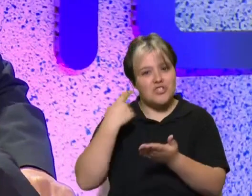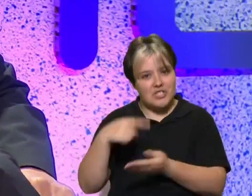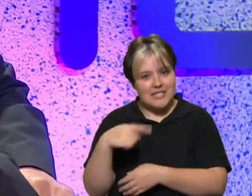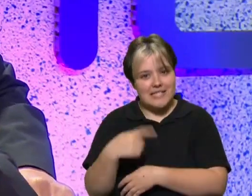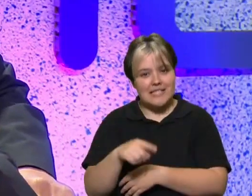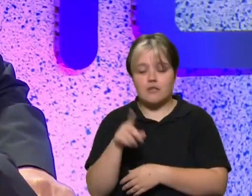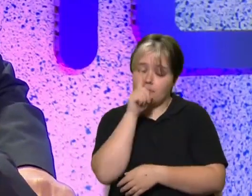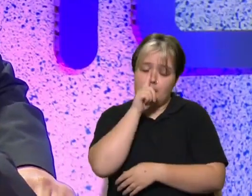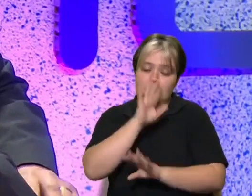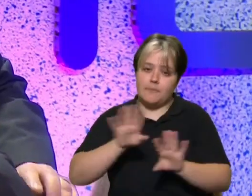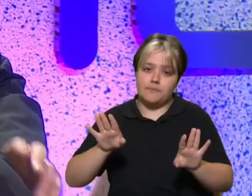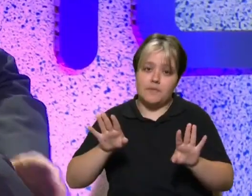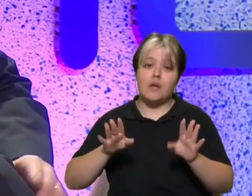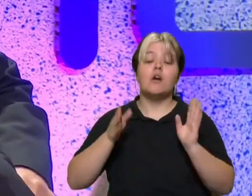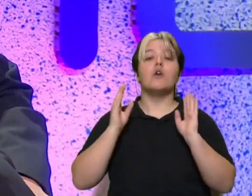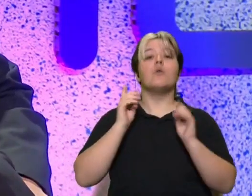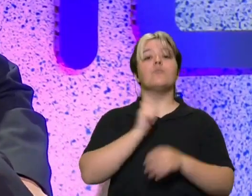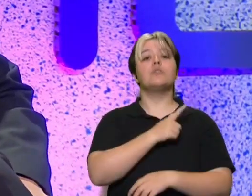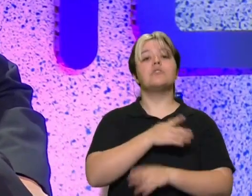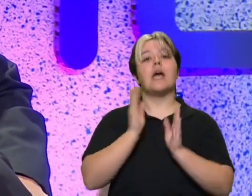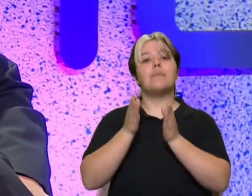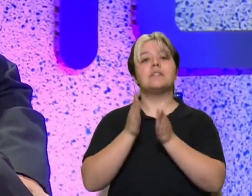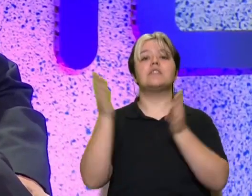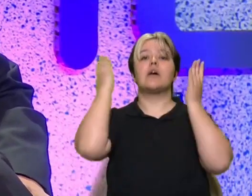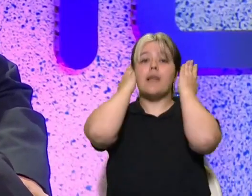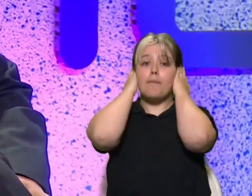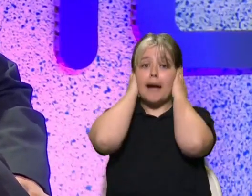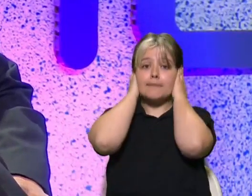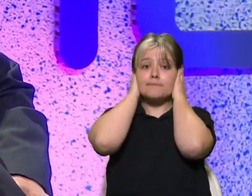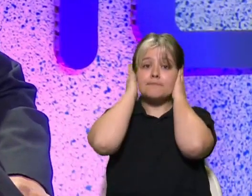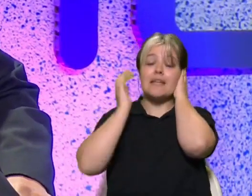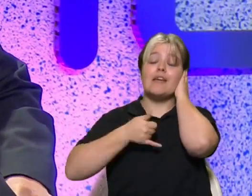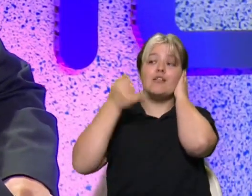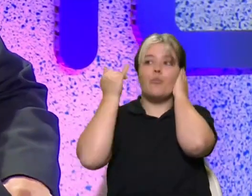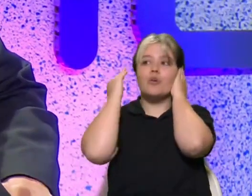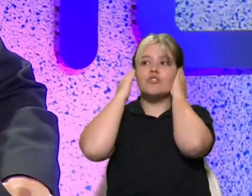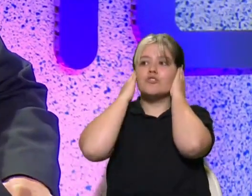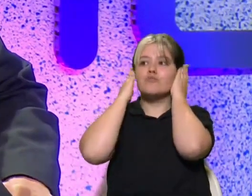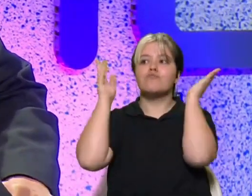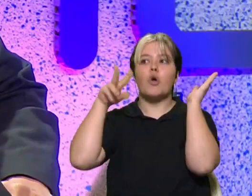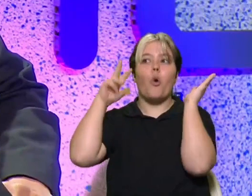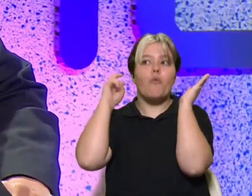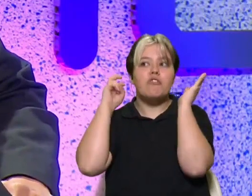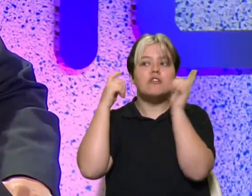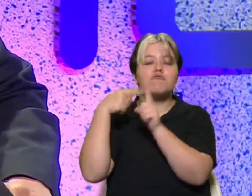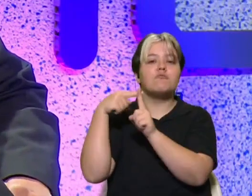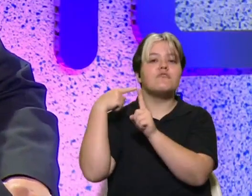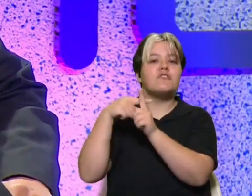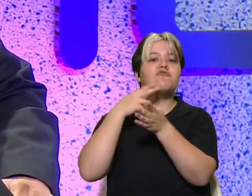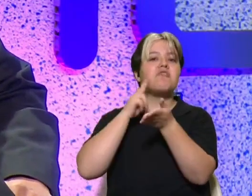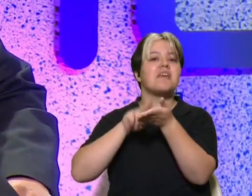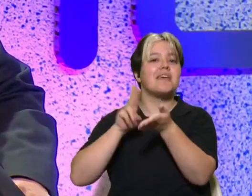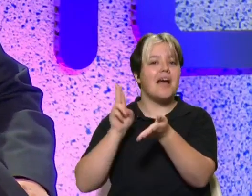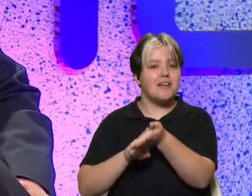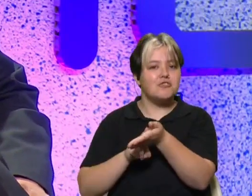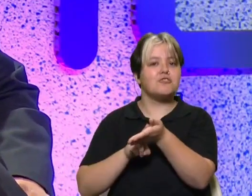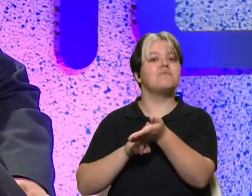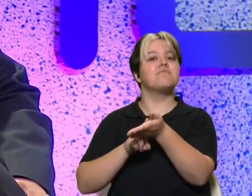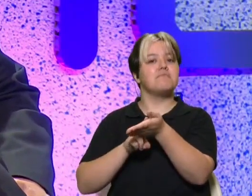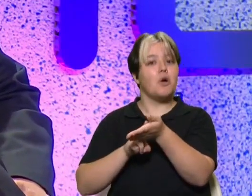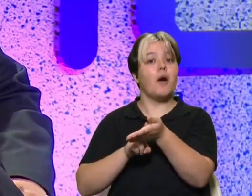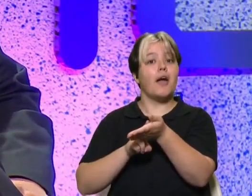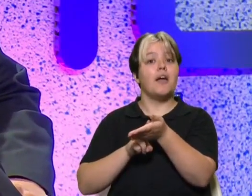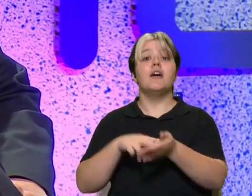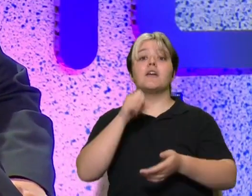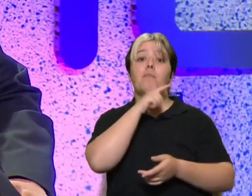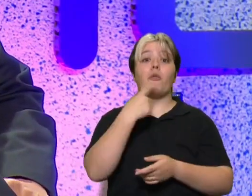3.0 issues. You need not to hear the lies, and then to consider